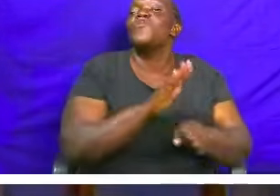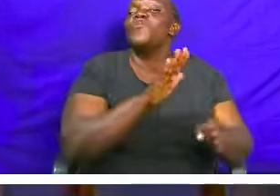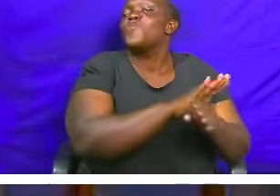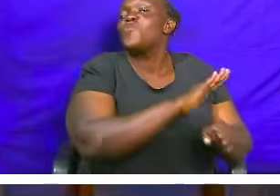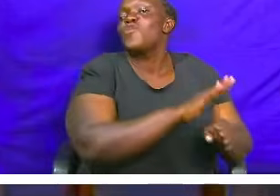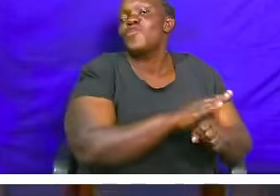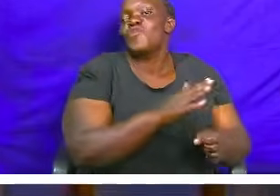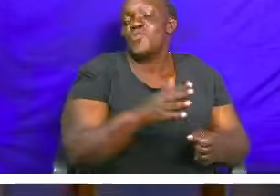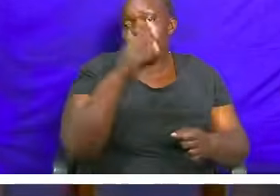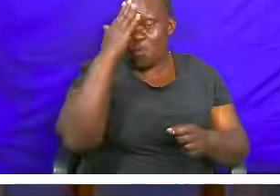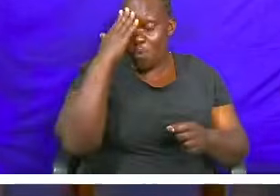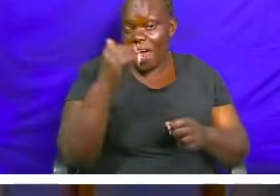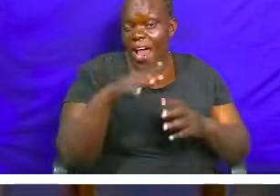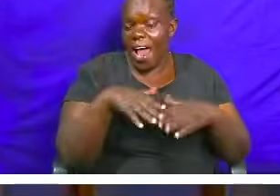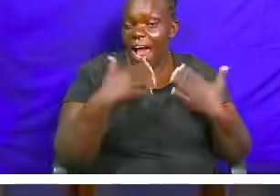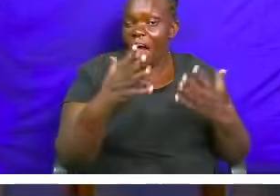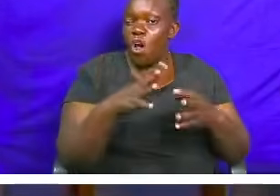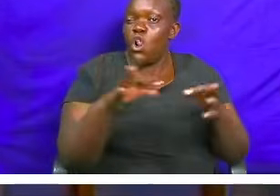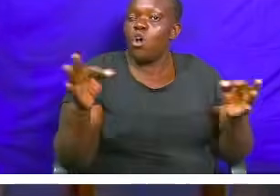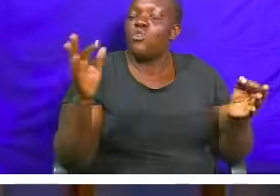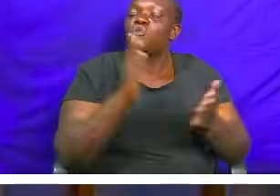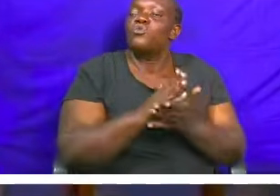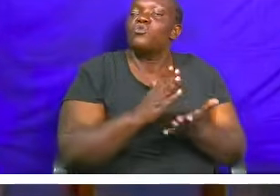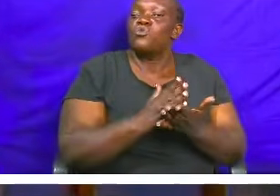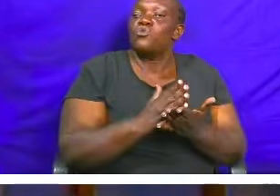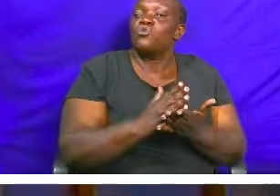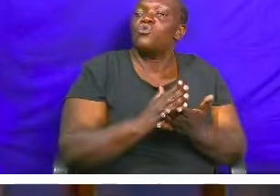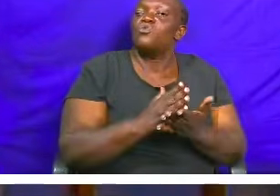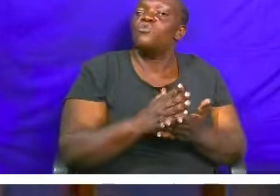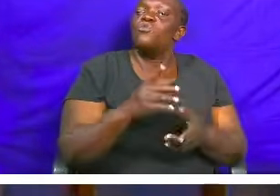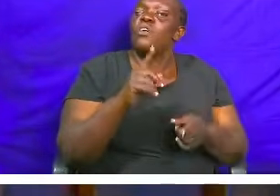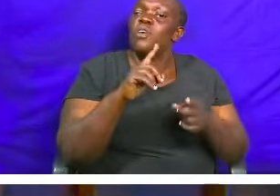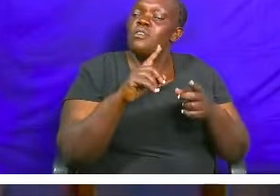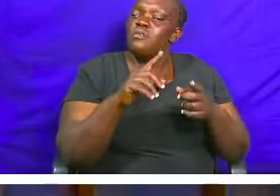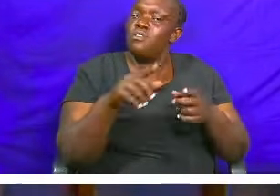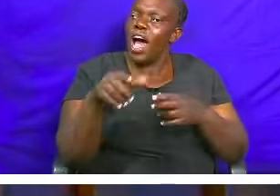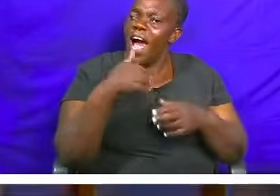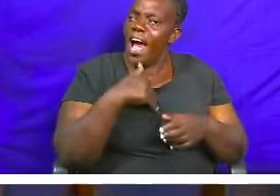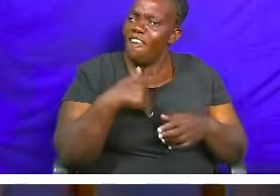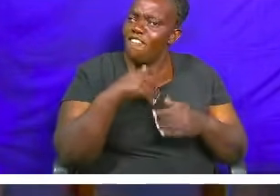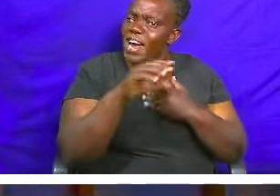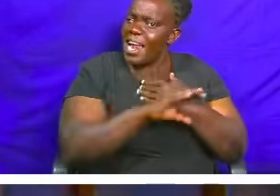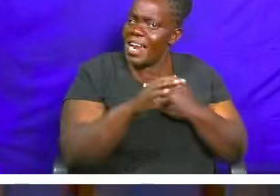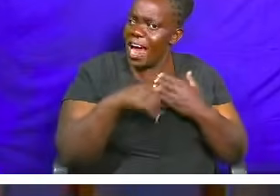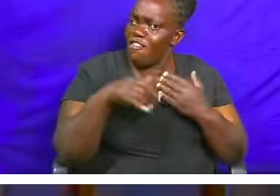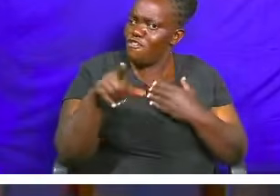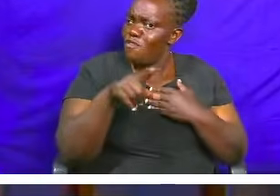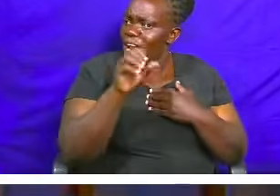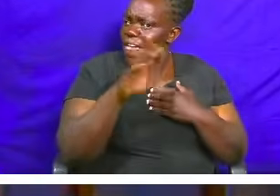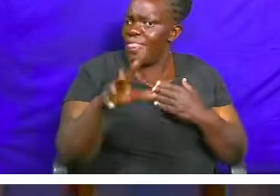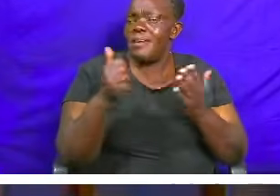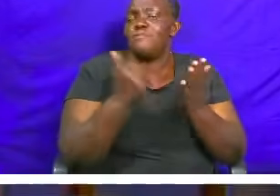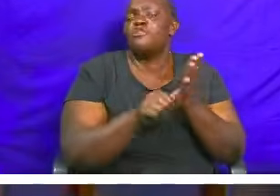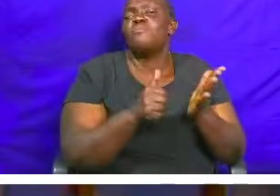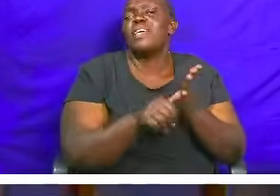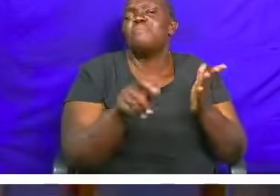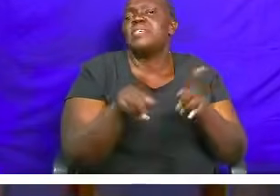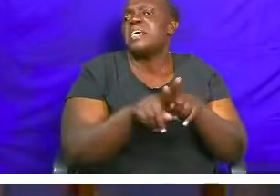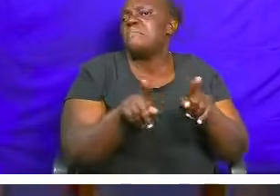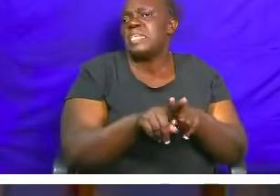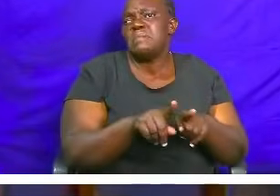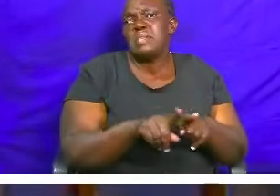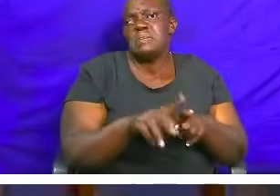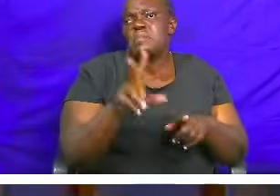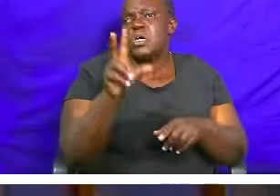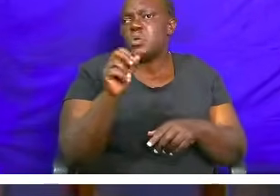in chaos. Terrible. And because they were running out of dollars. It's the same problem we were almost getting in. Especially